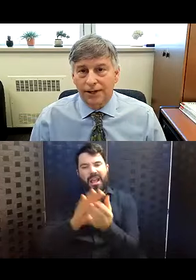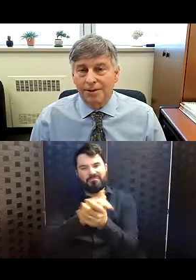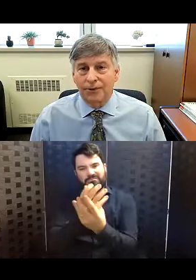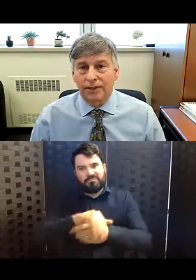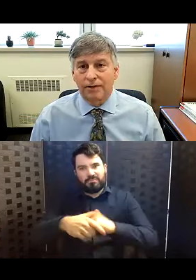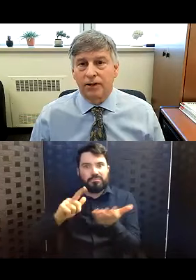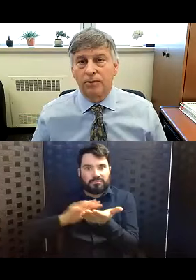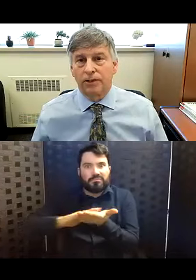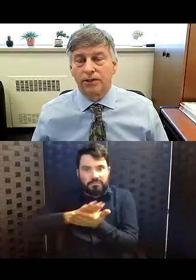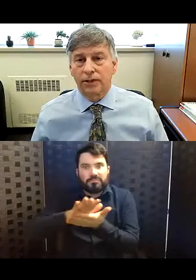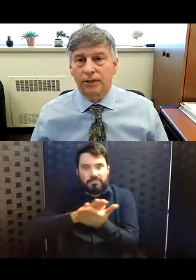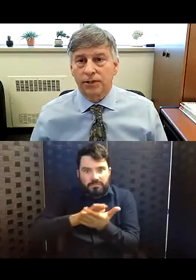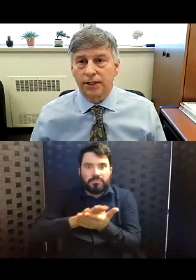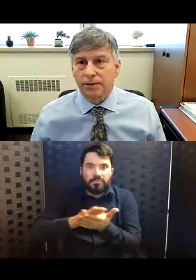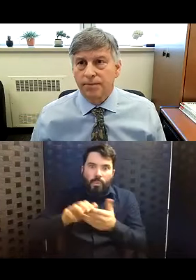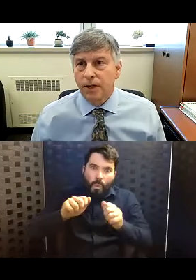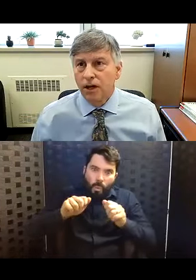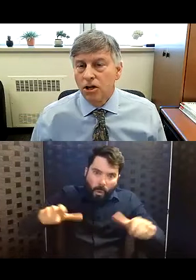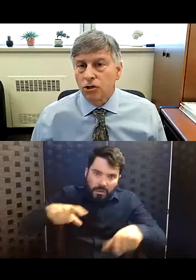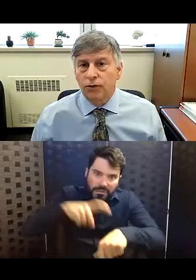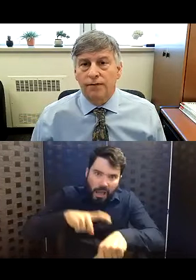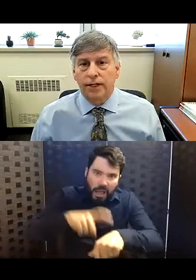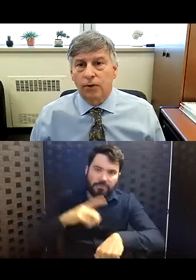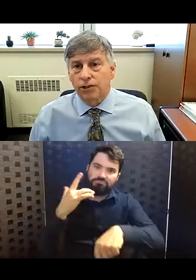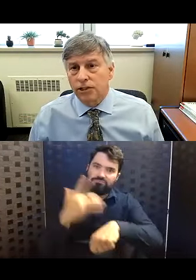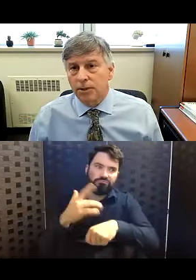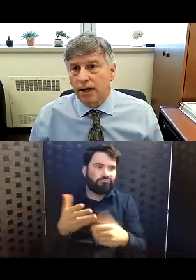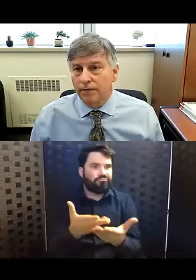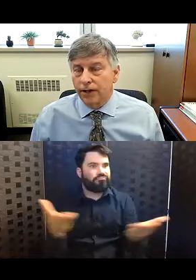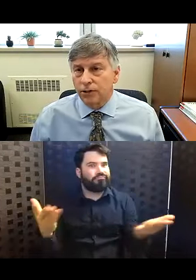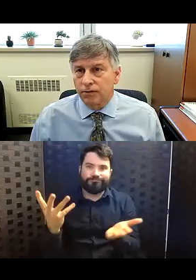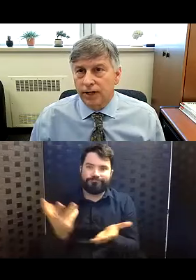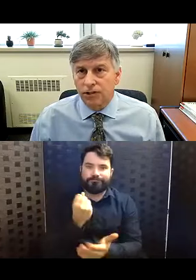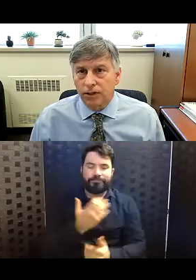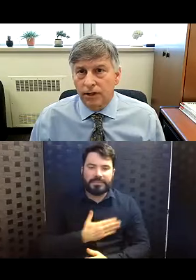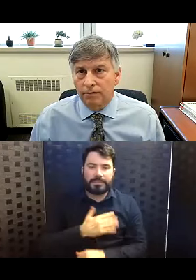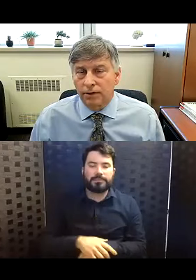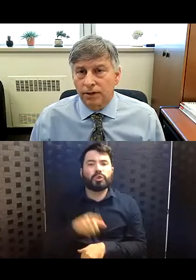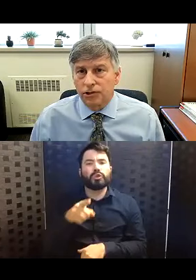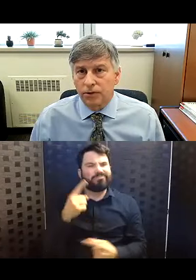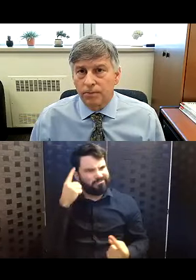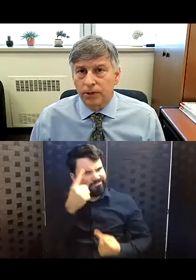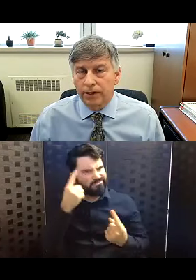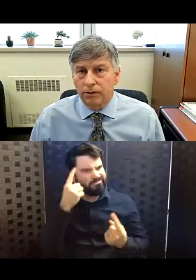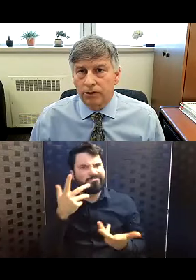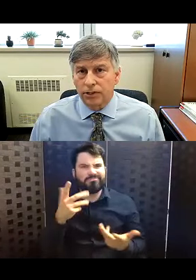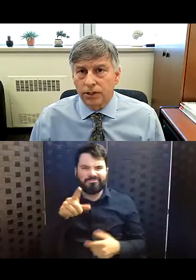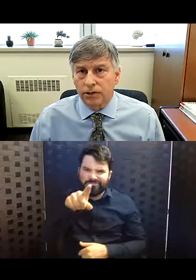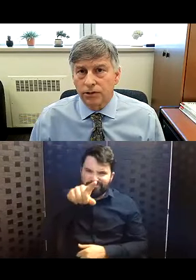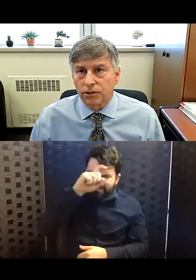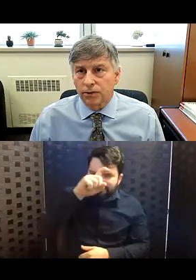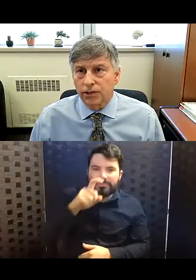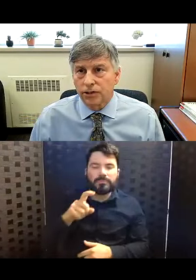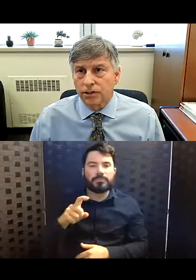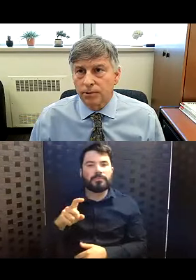all the time, readily available in your clinical settings. So if you have any questions about infection prevention as you're bringing learners into